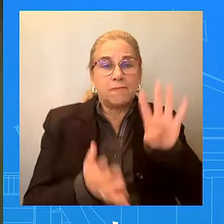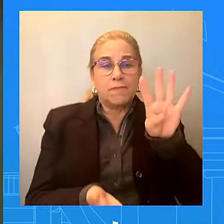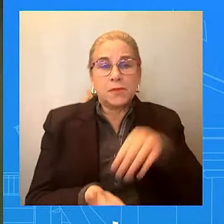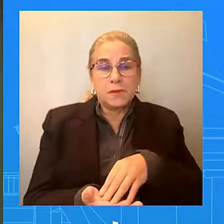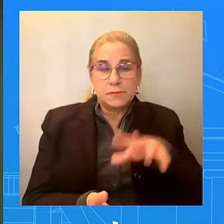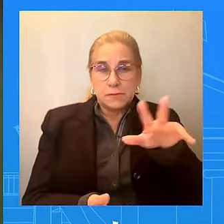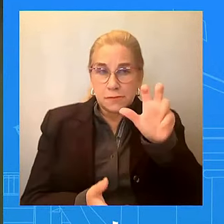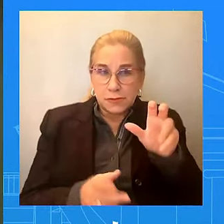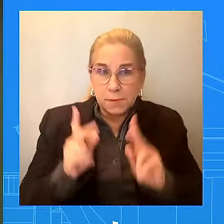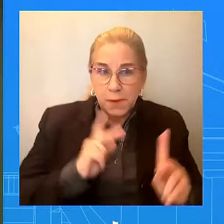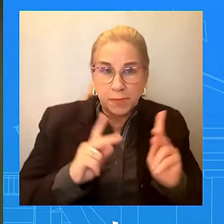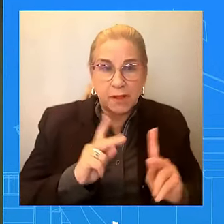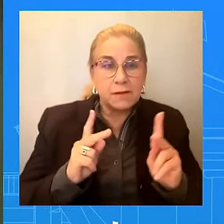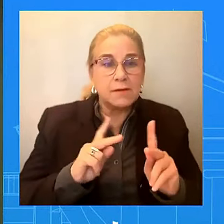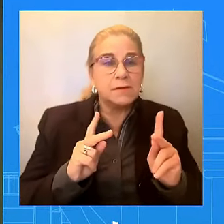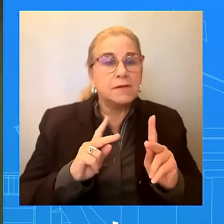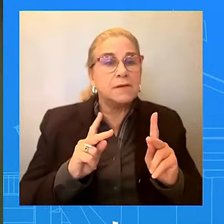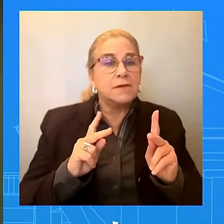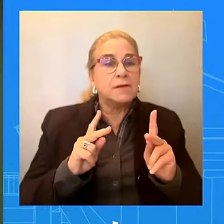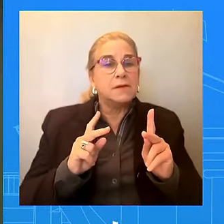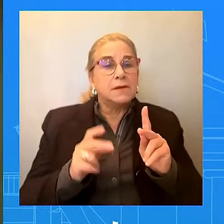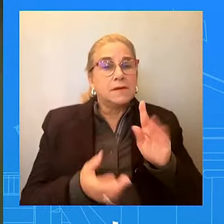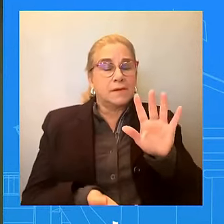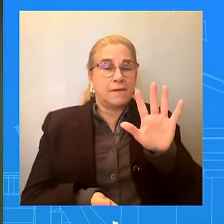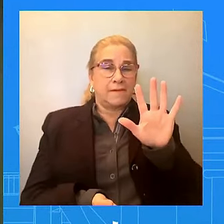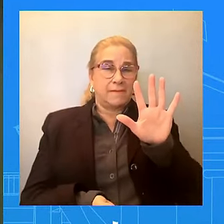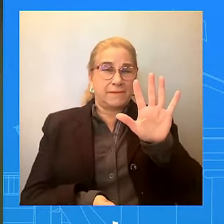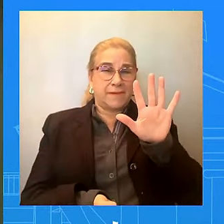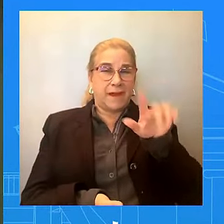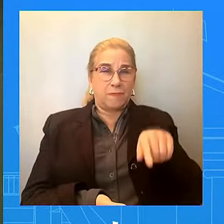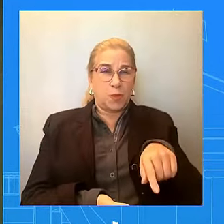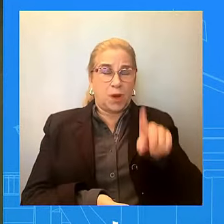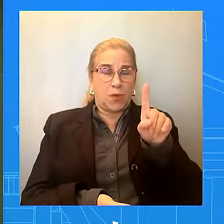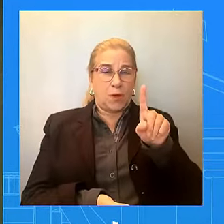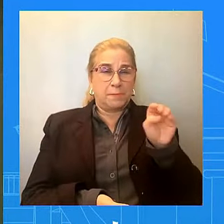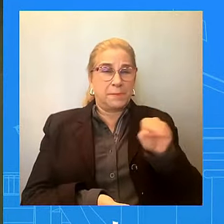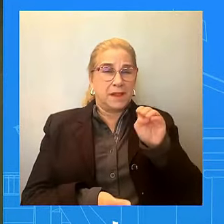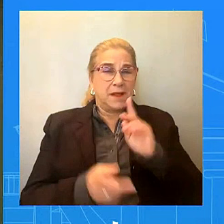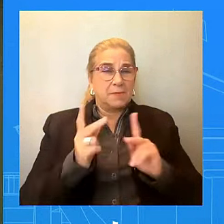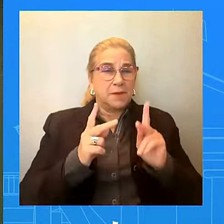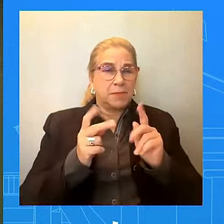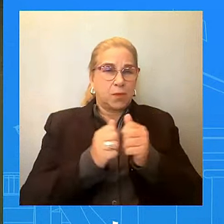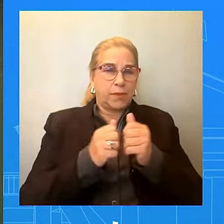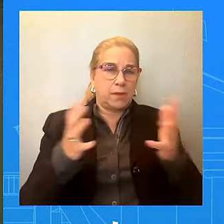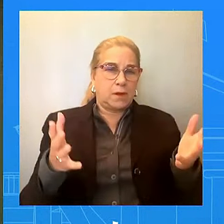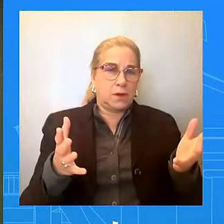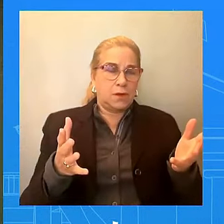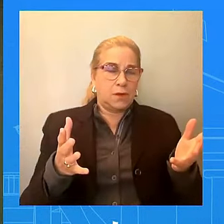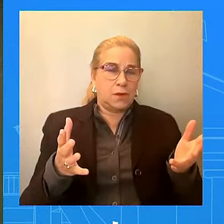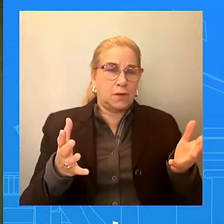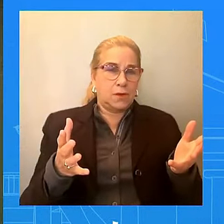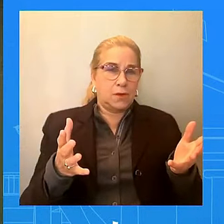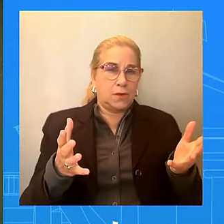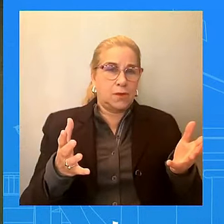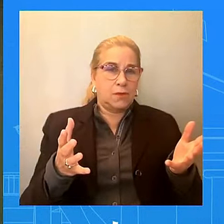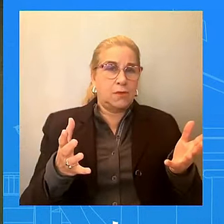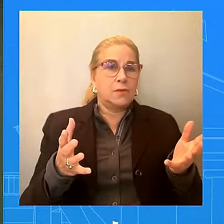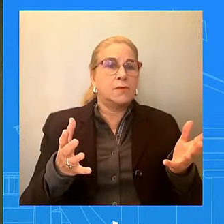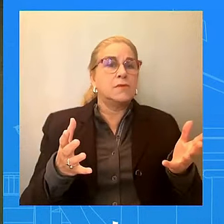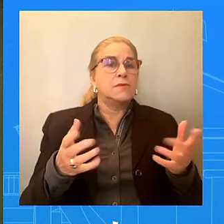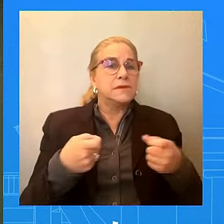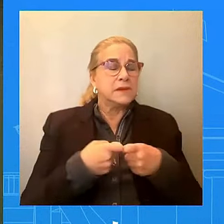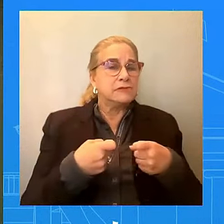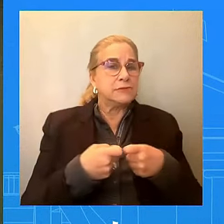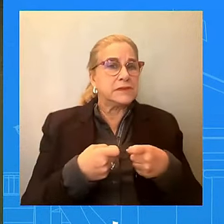power, we have helped restore power for more than 5 million of them. And we are restoring more